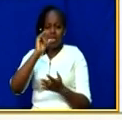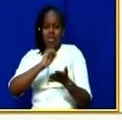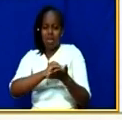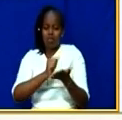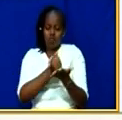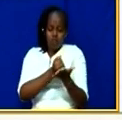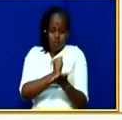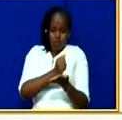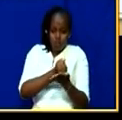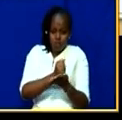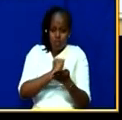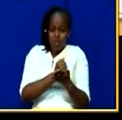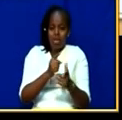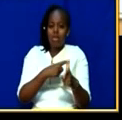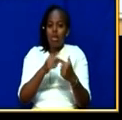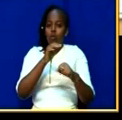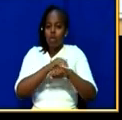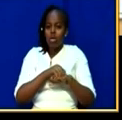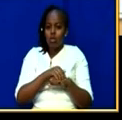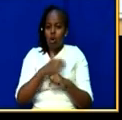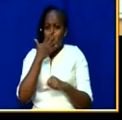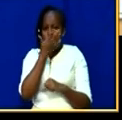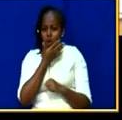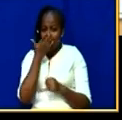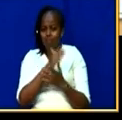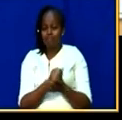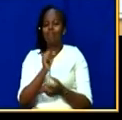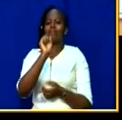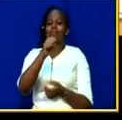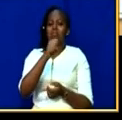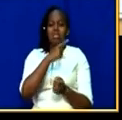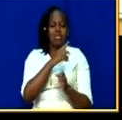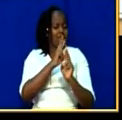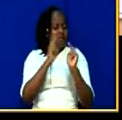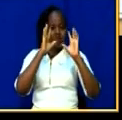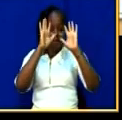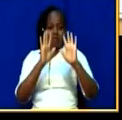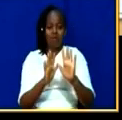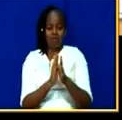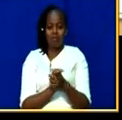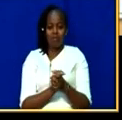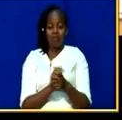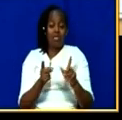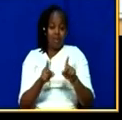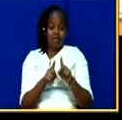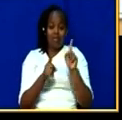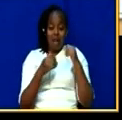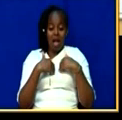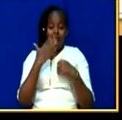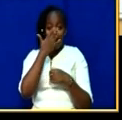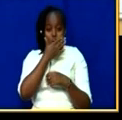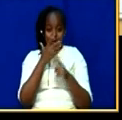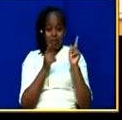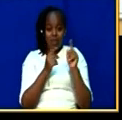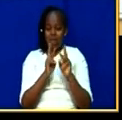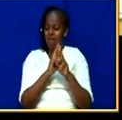grind grind them and you get oil? and get oil. Sunflower is very, very important. You'll find even sunflower oil. Wow.